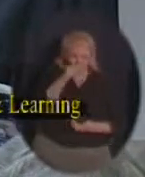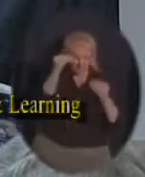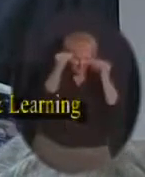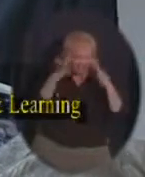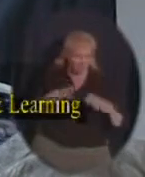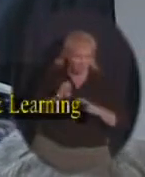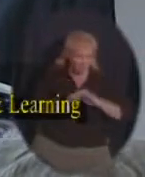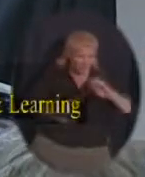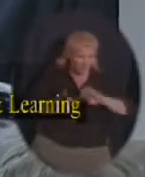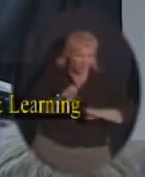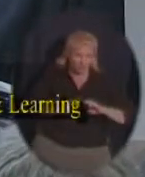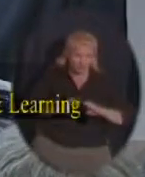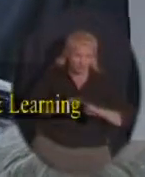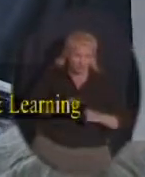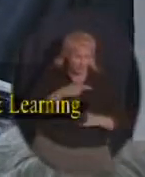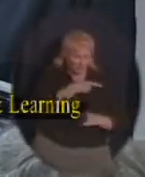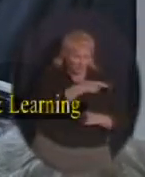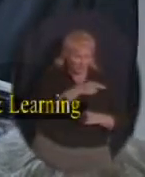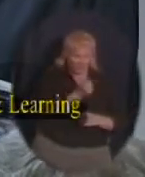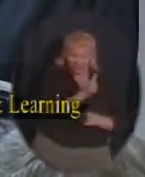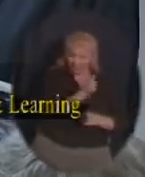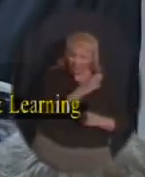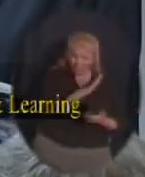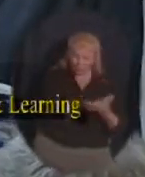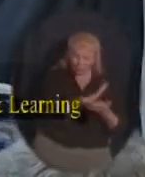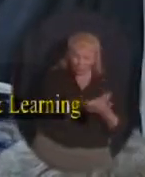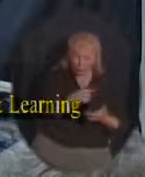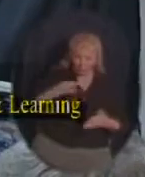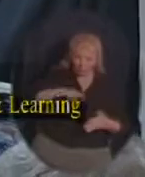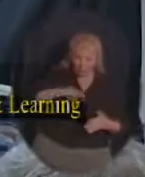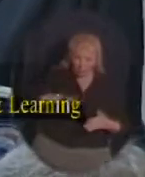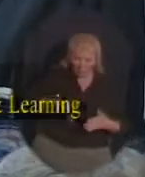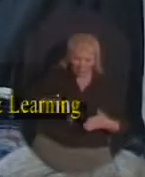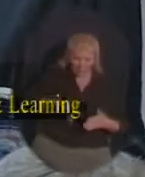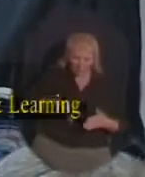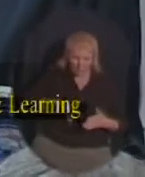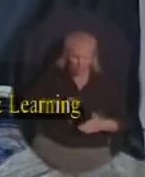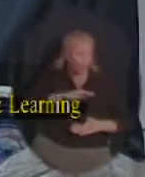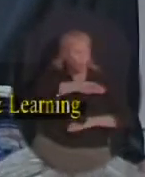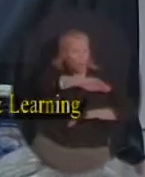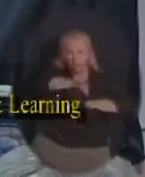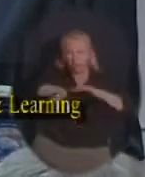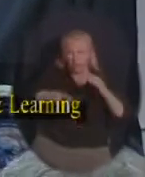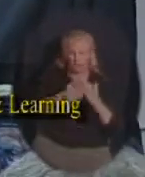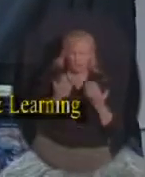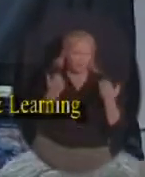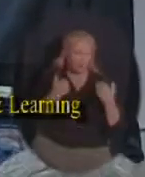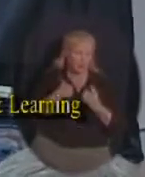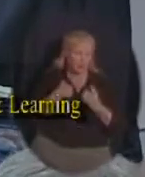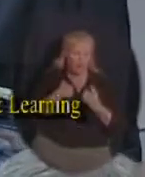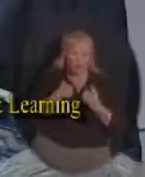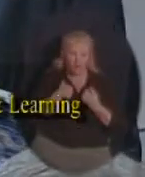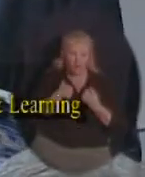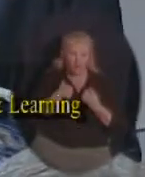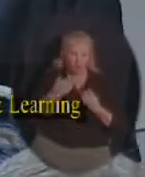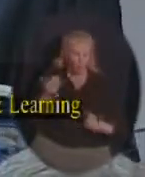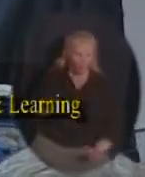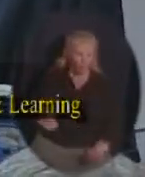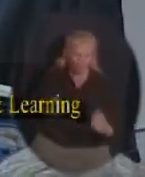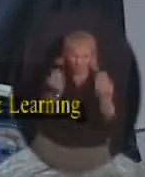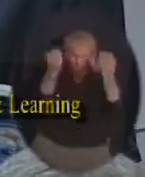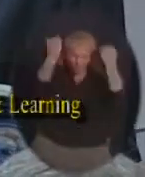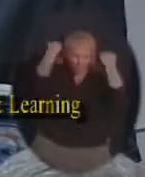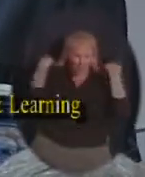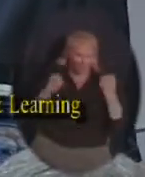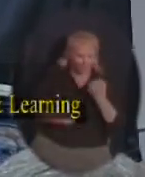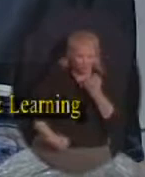all 11 of them had overwhelming support to do this pilot program. It wasn't just, well, we think we'd like to